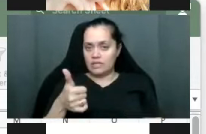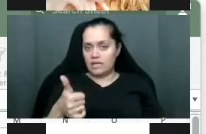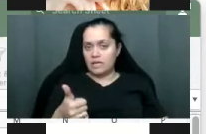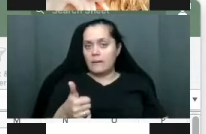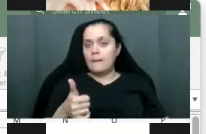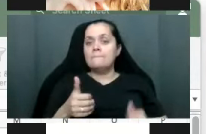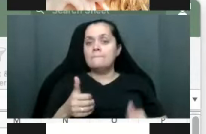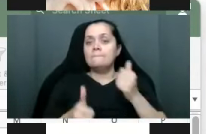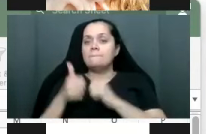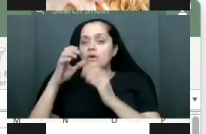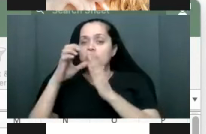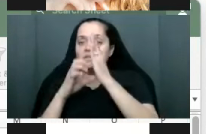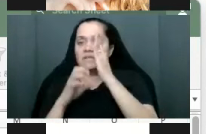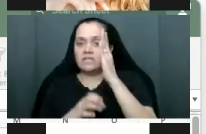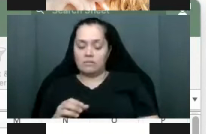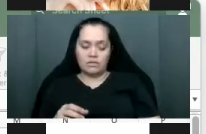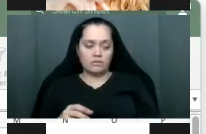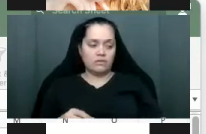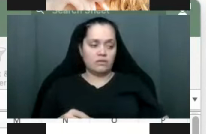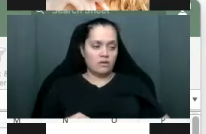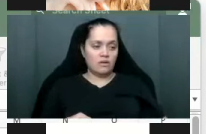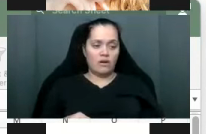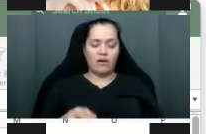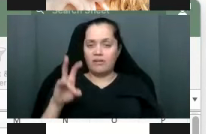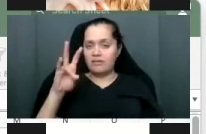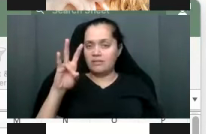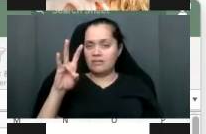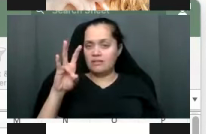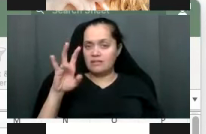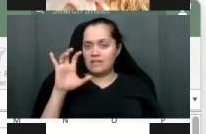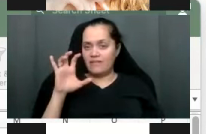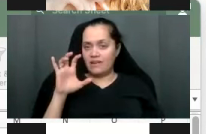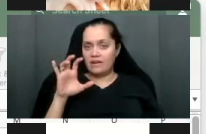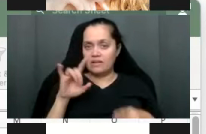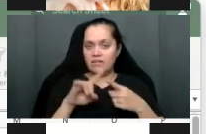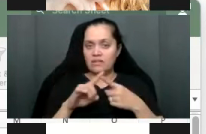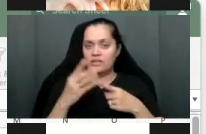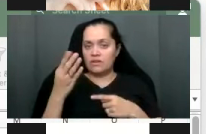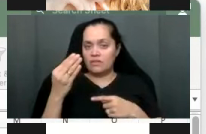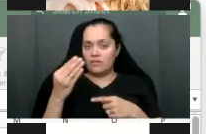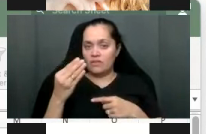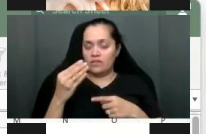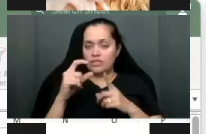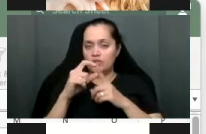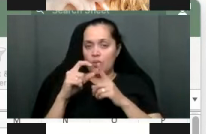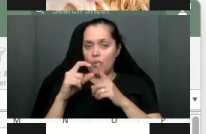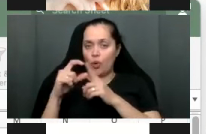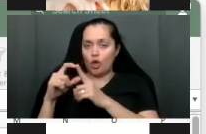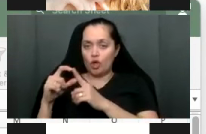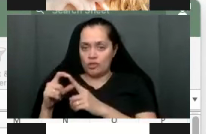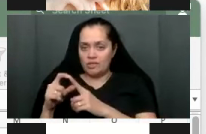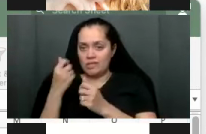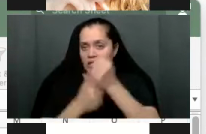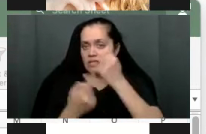the chapters are 700 to 1,400 words